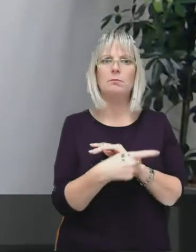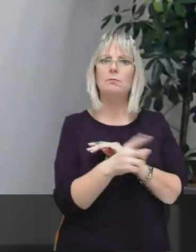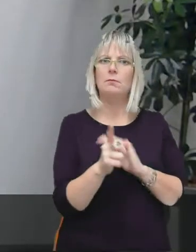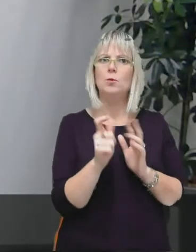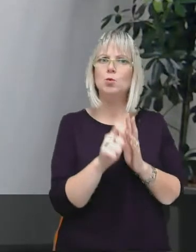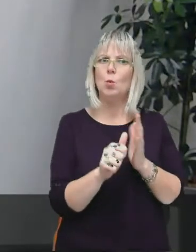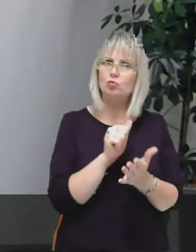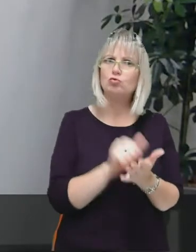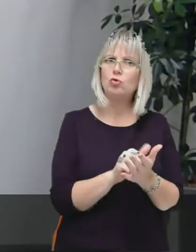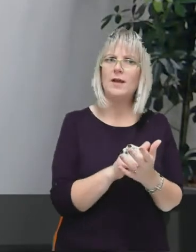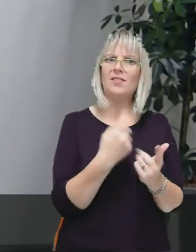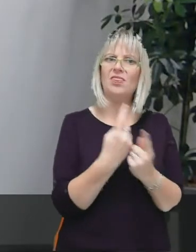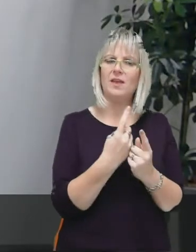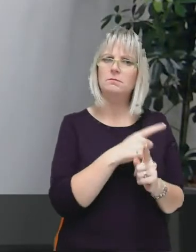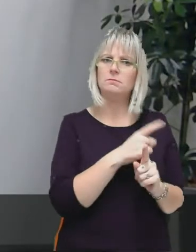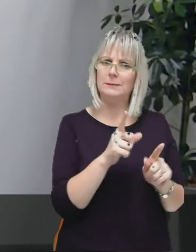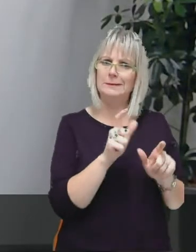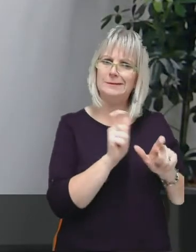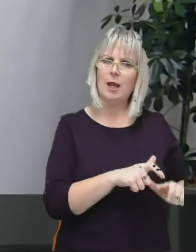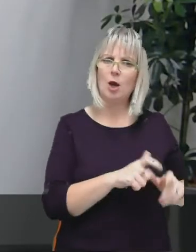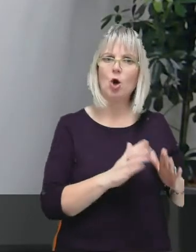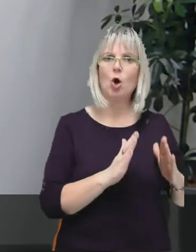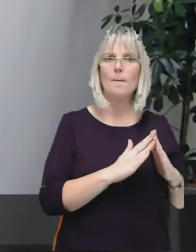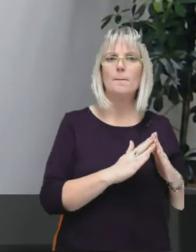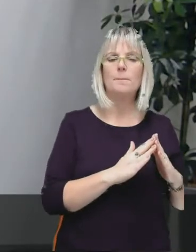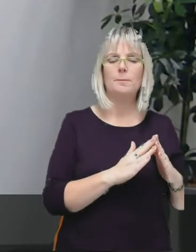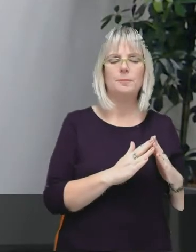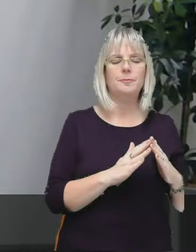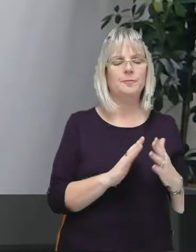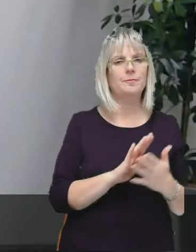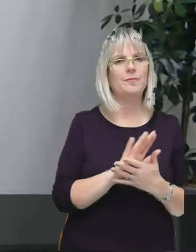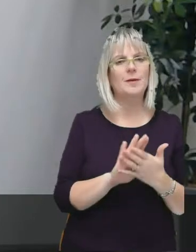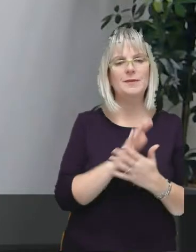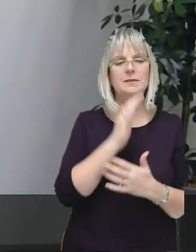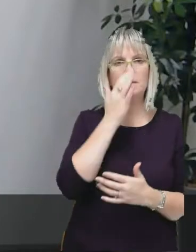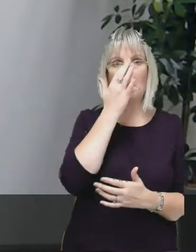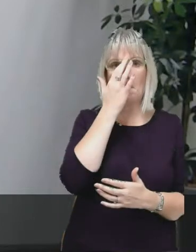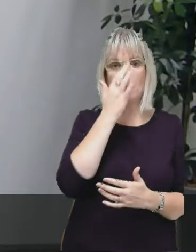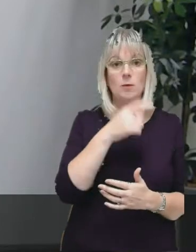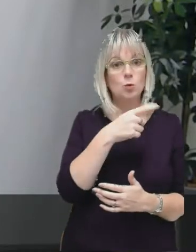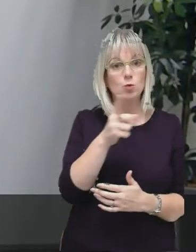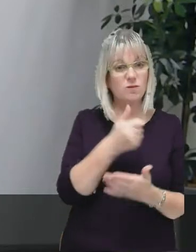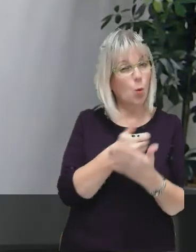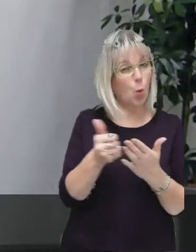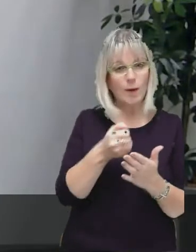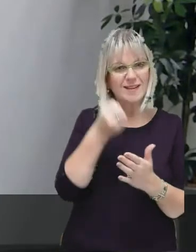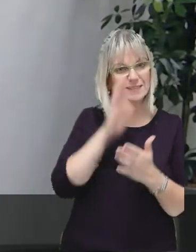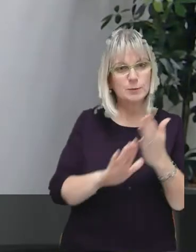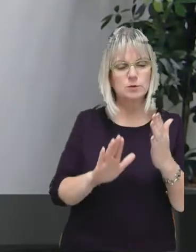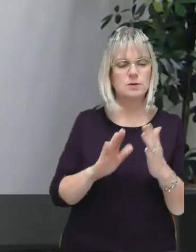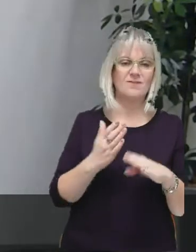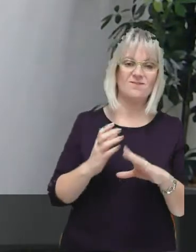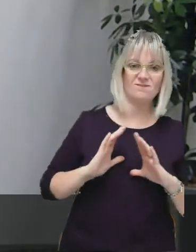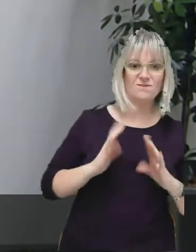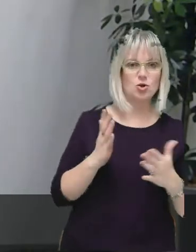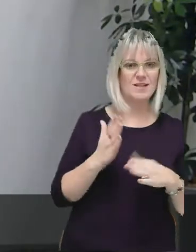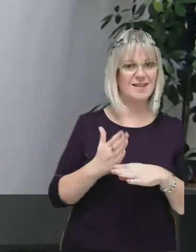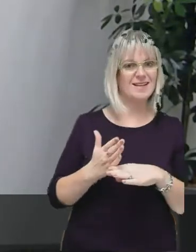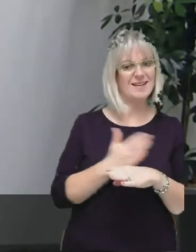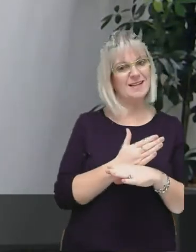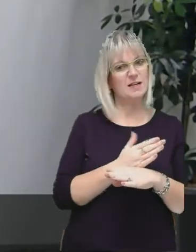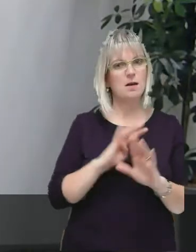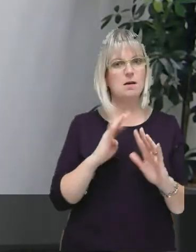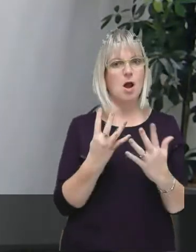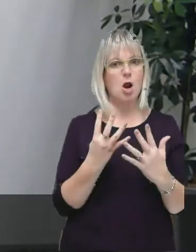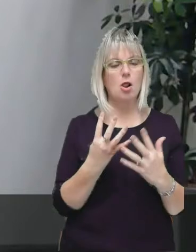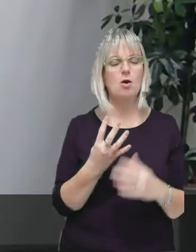continue curtailing what you've always experienced, which is free travel before 9 a.m. But the good news is, thanks to us fighting